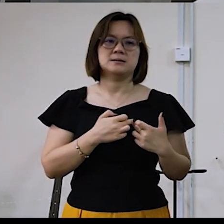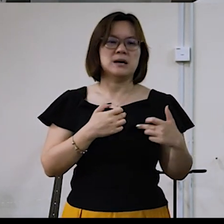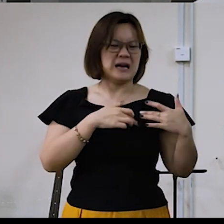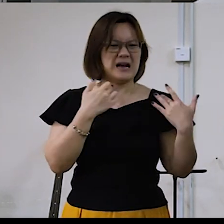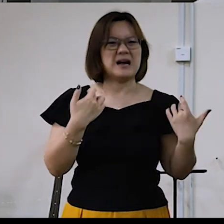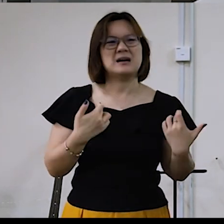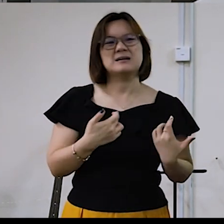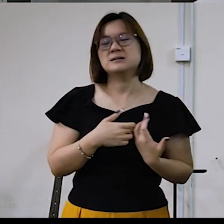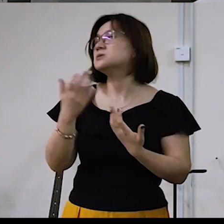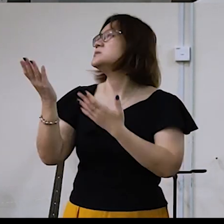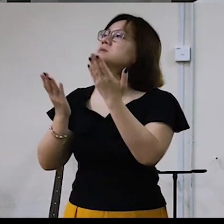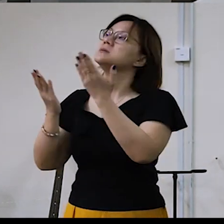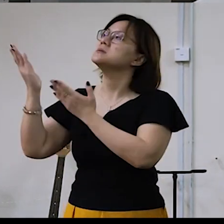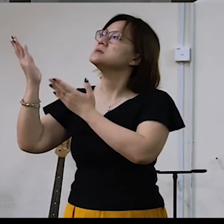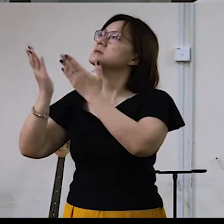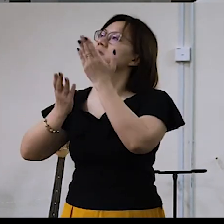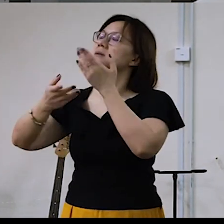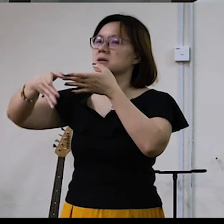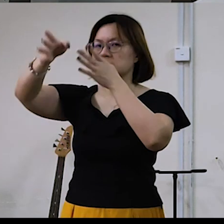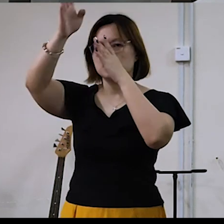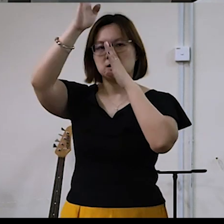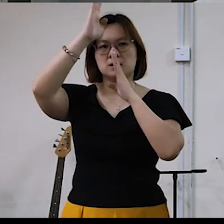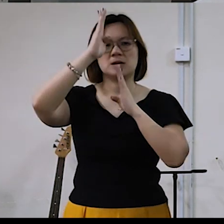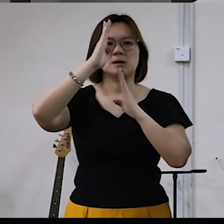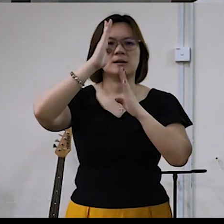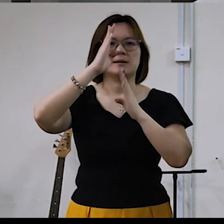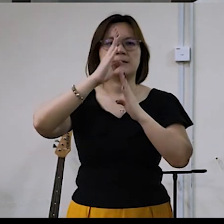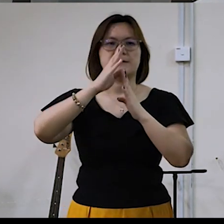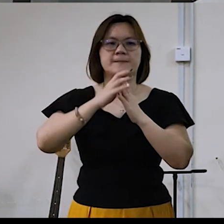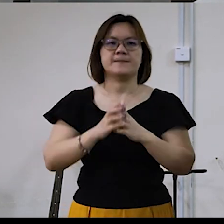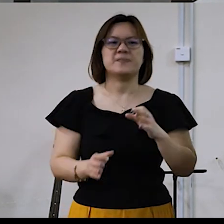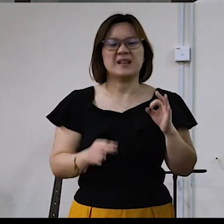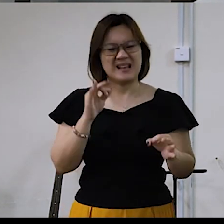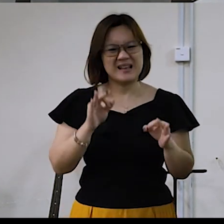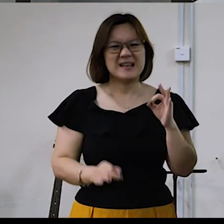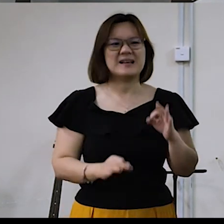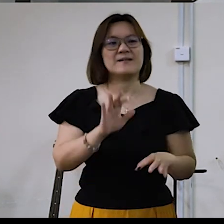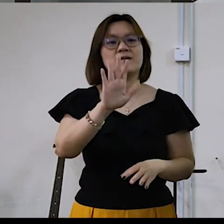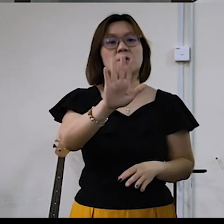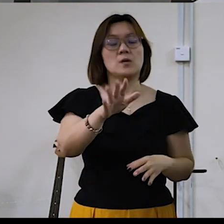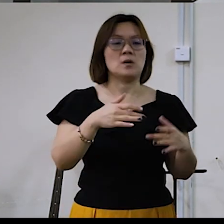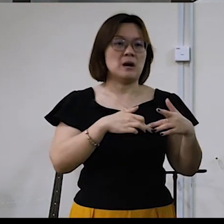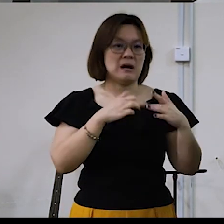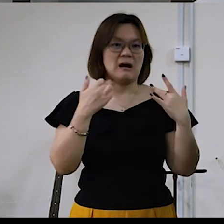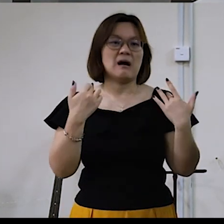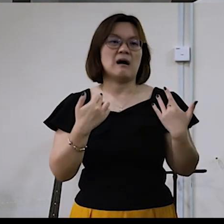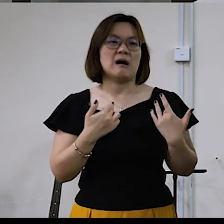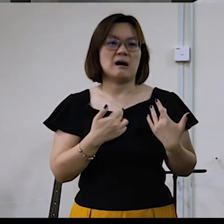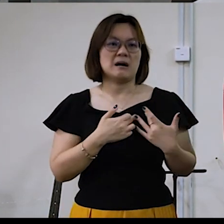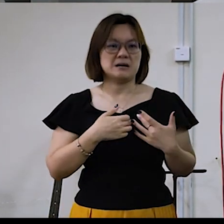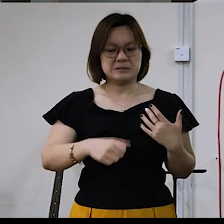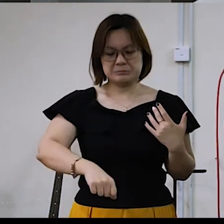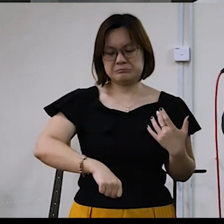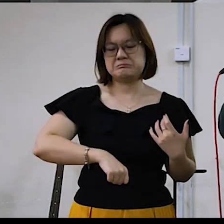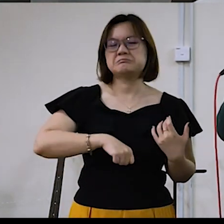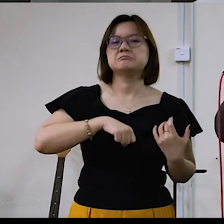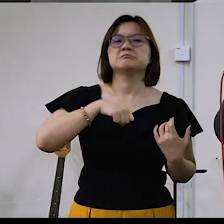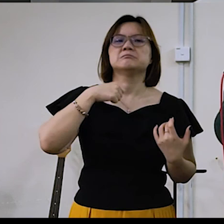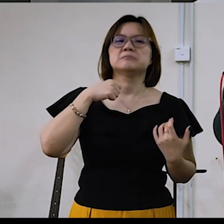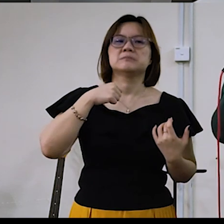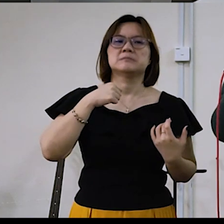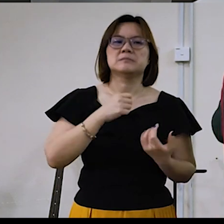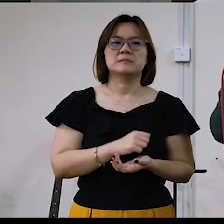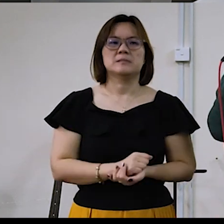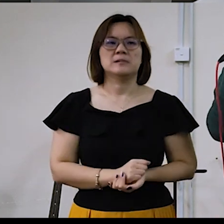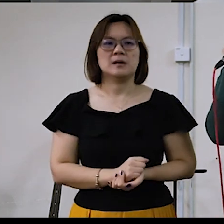we insist to be proud and we think that we are irreplaceable, or if I leave the